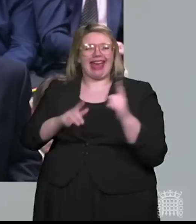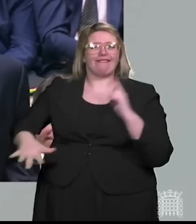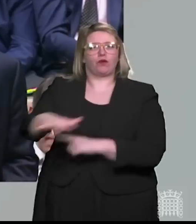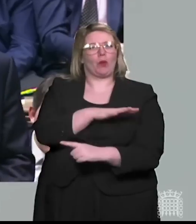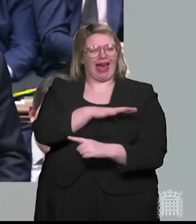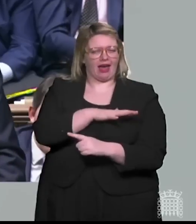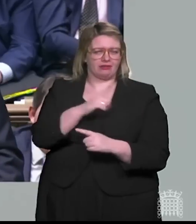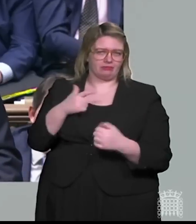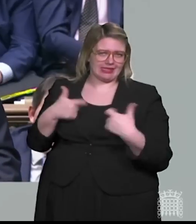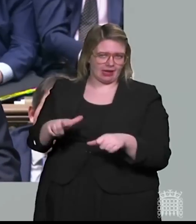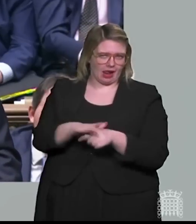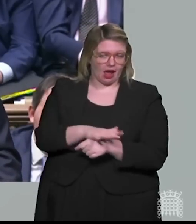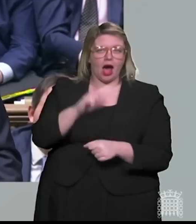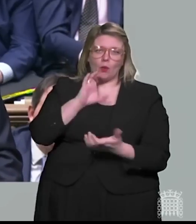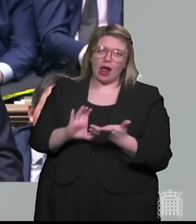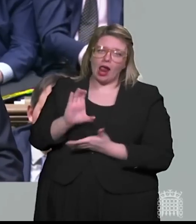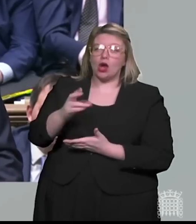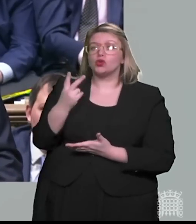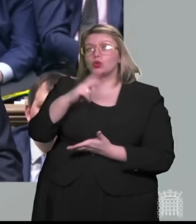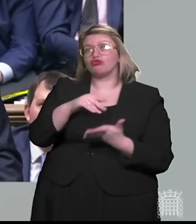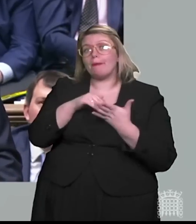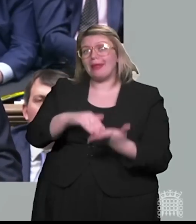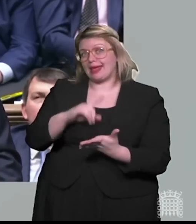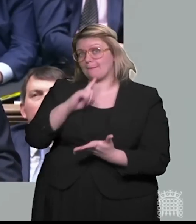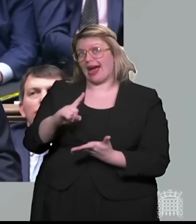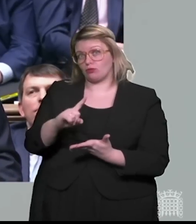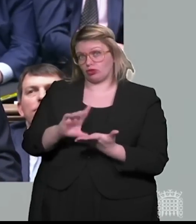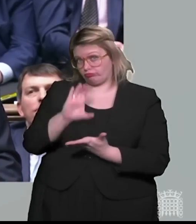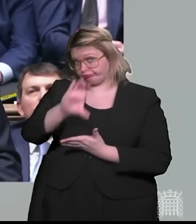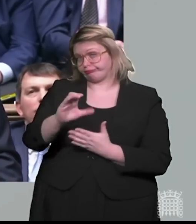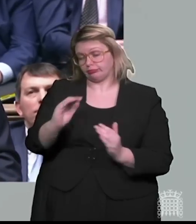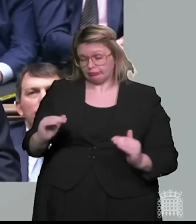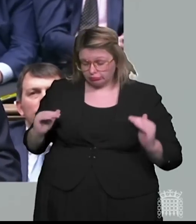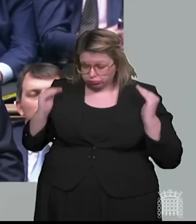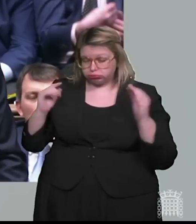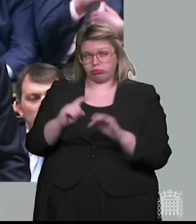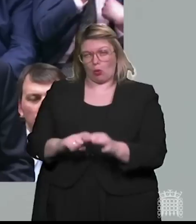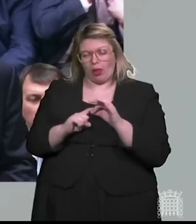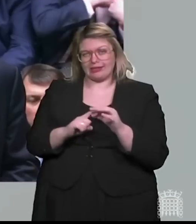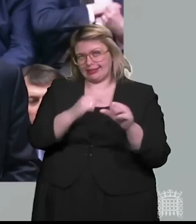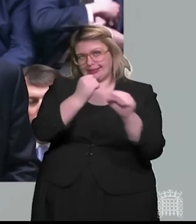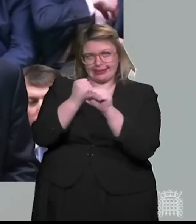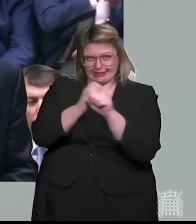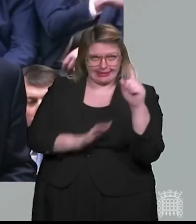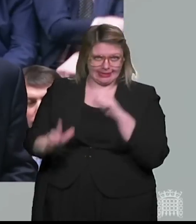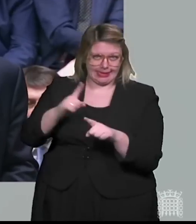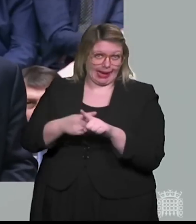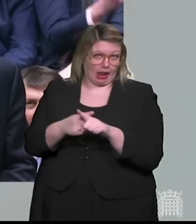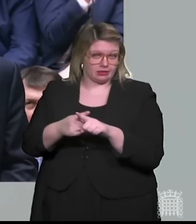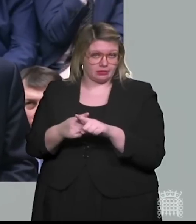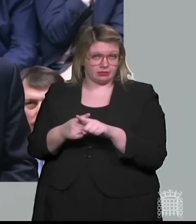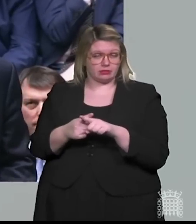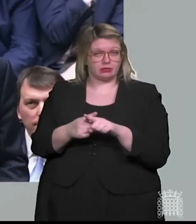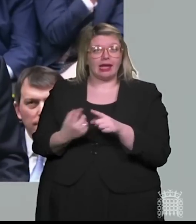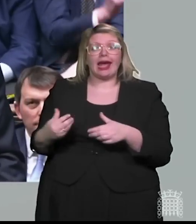First, I will invest over £200 million in high-quality local regeneration projects across England, including